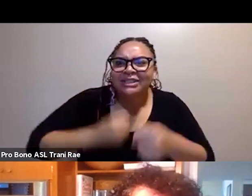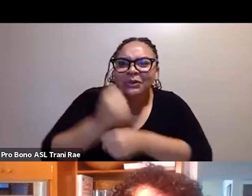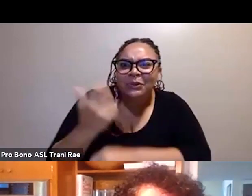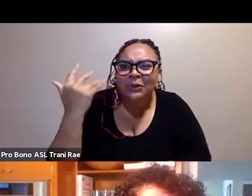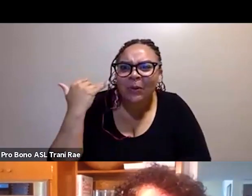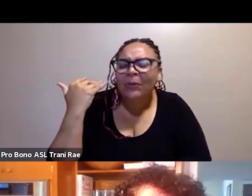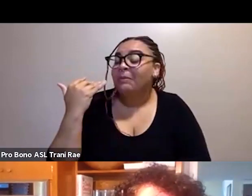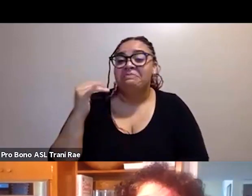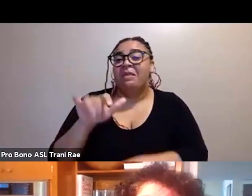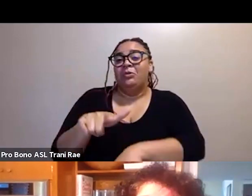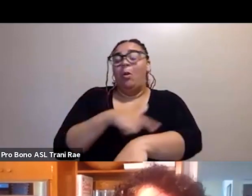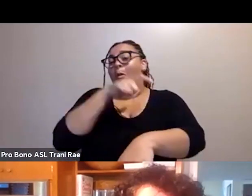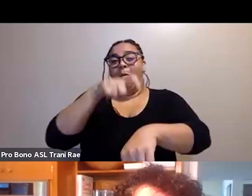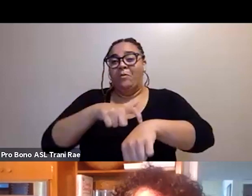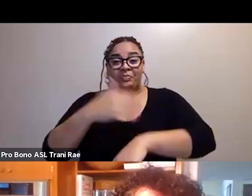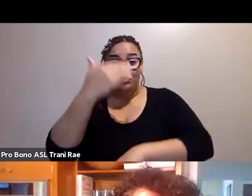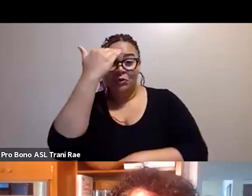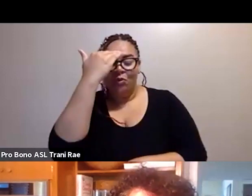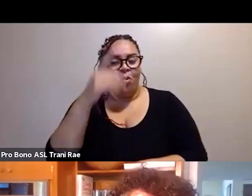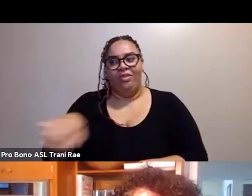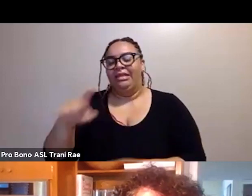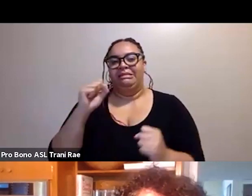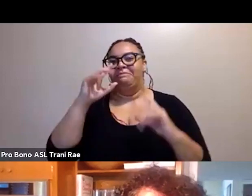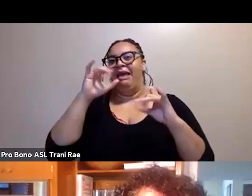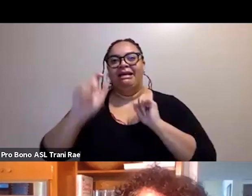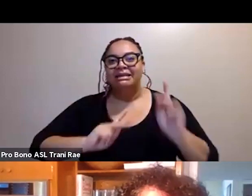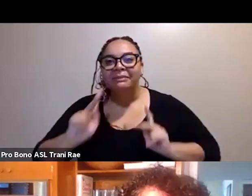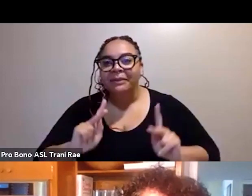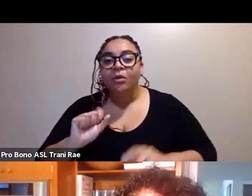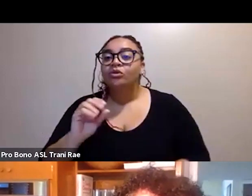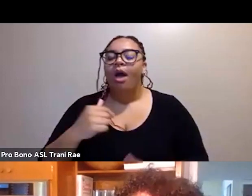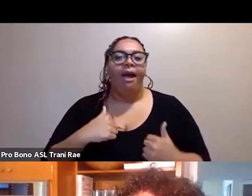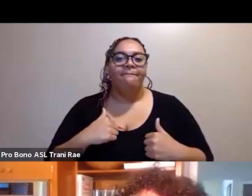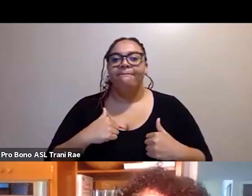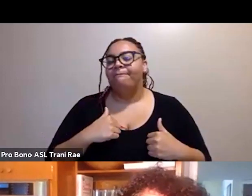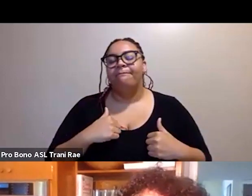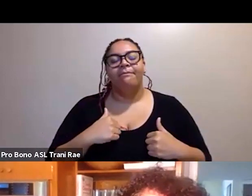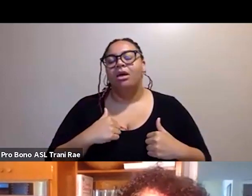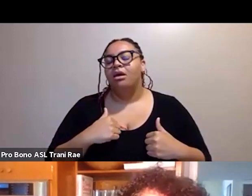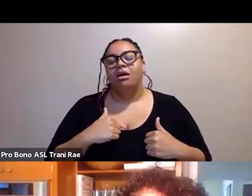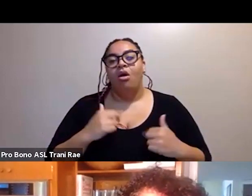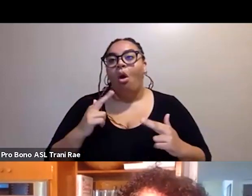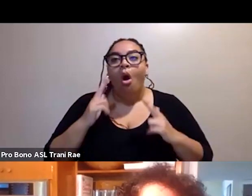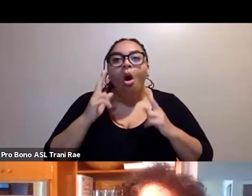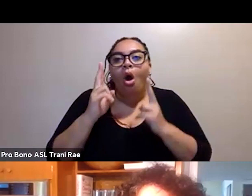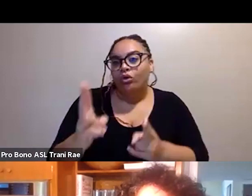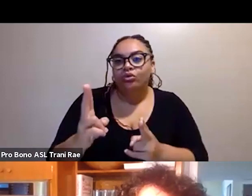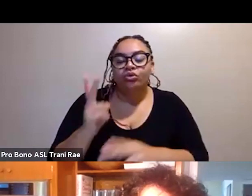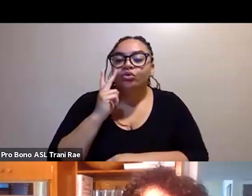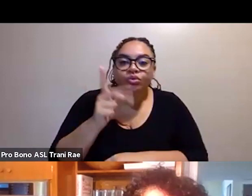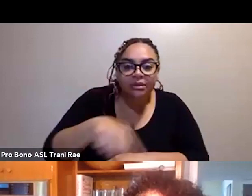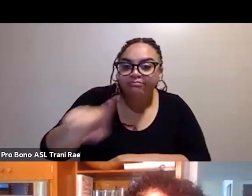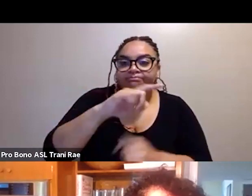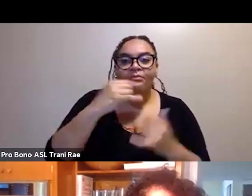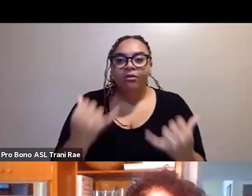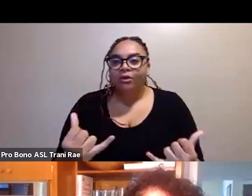That's a long time to know these amazing people. So I am so honored to see you all here today. I've missed